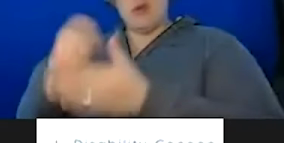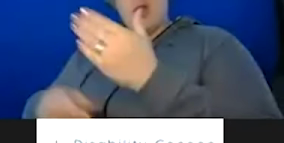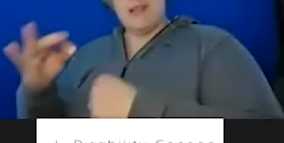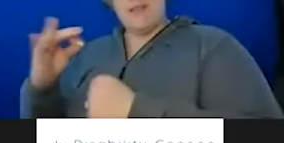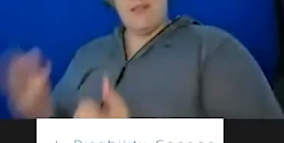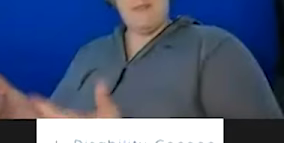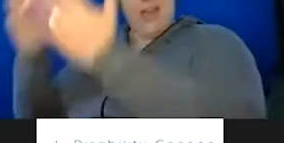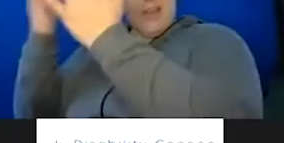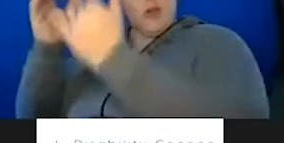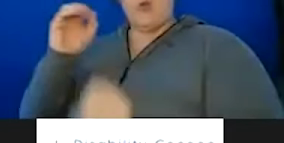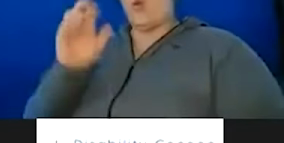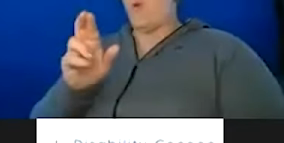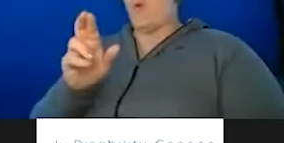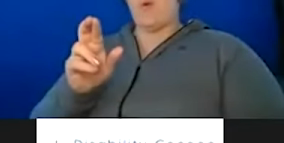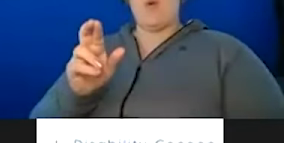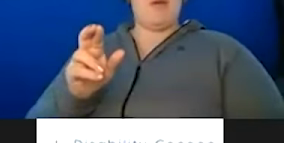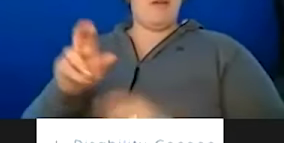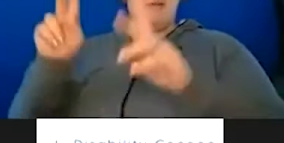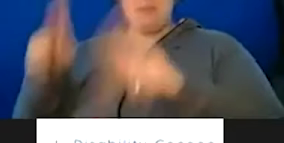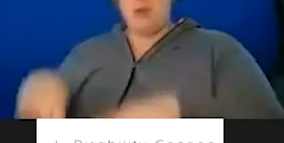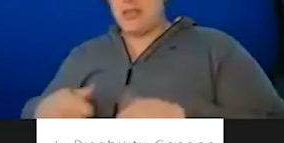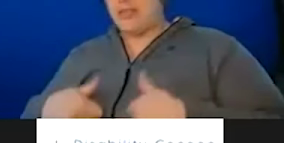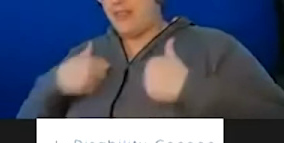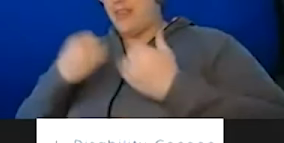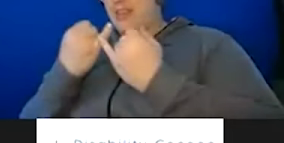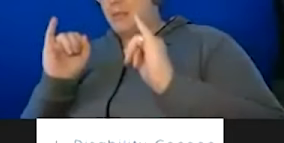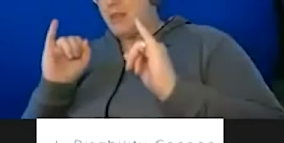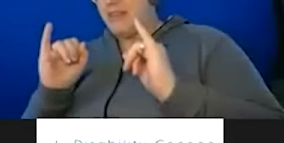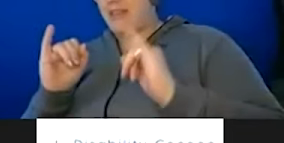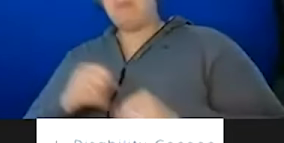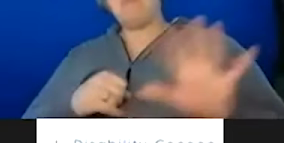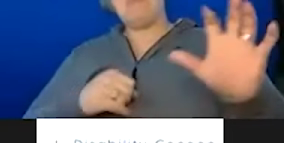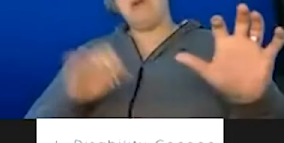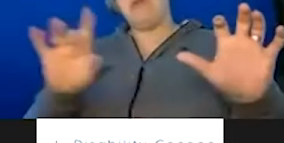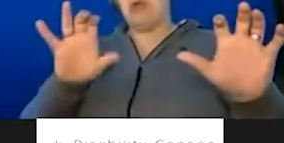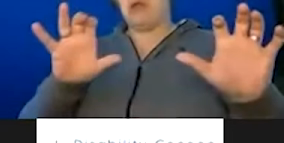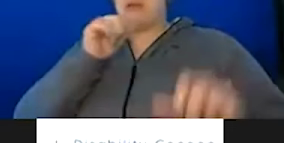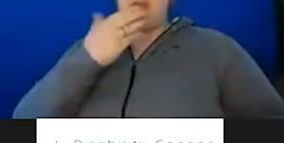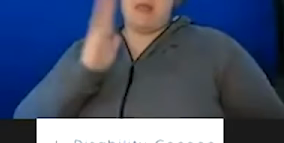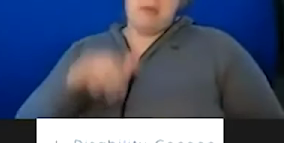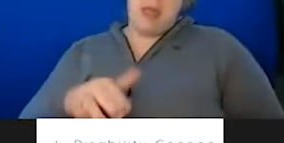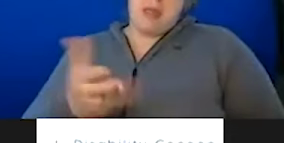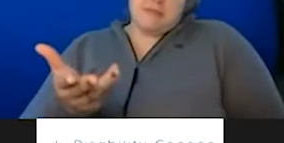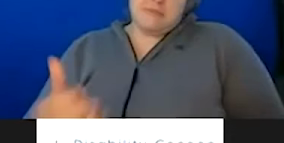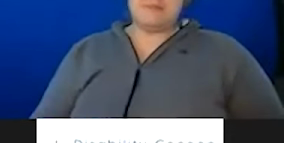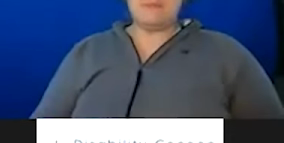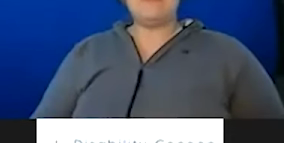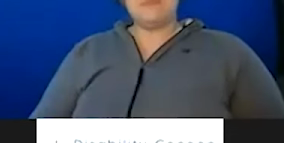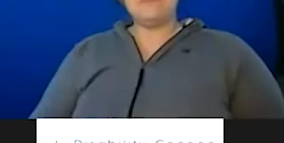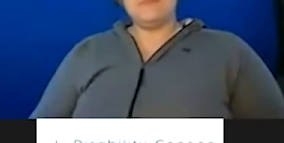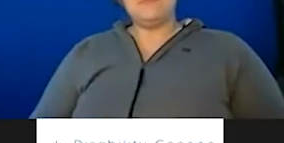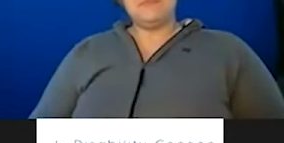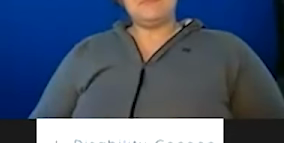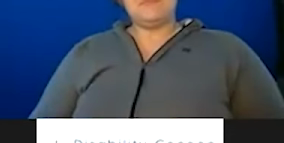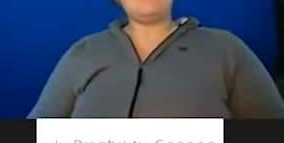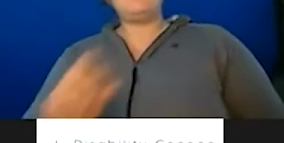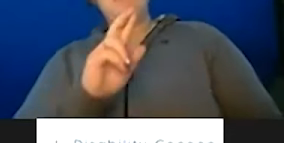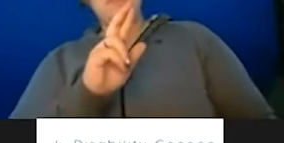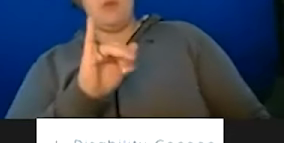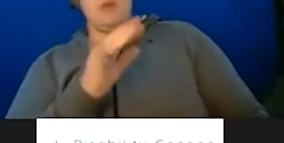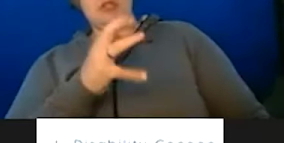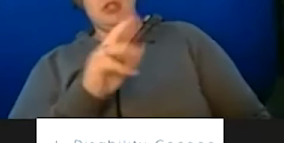against a person being able to live independently, it's a fairly inexpensive price tag, actually. And what I like about the